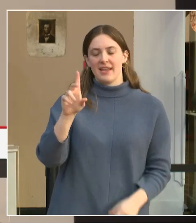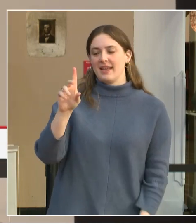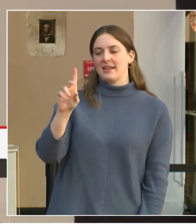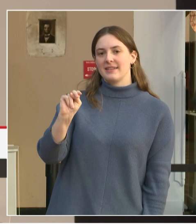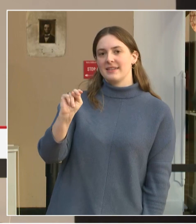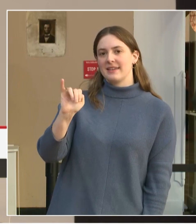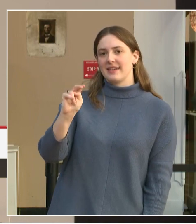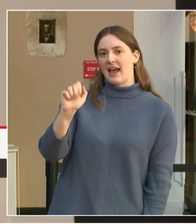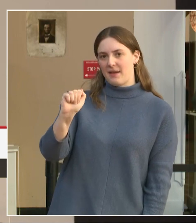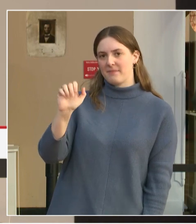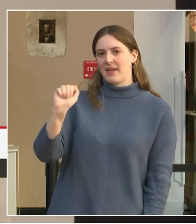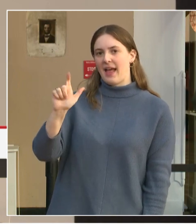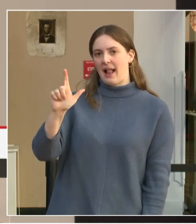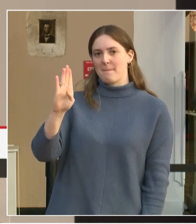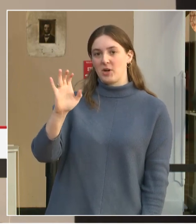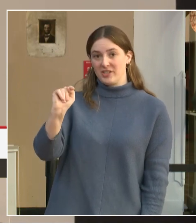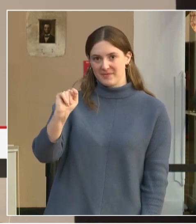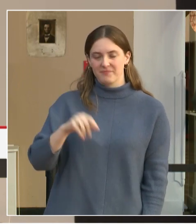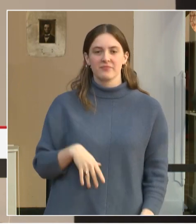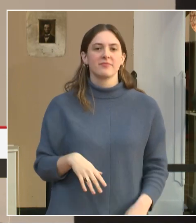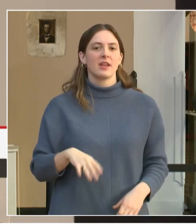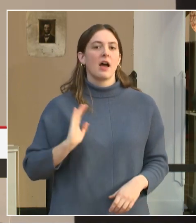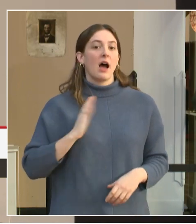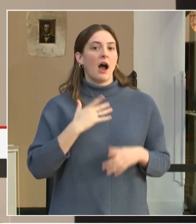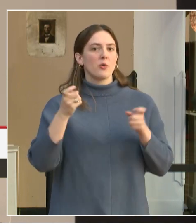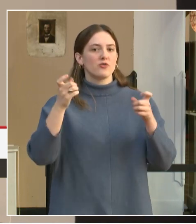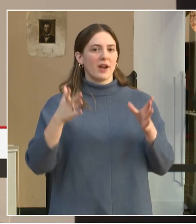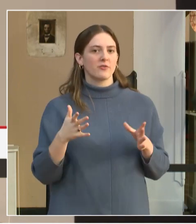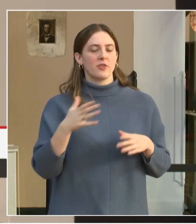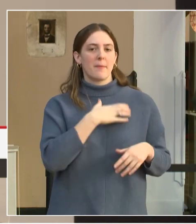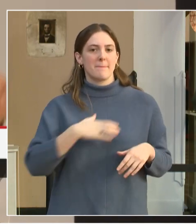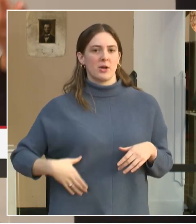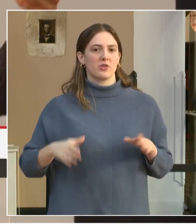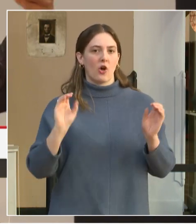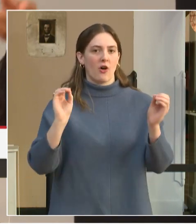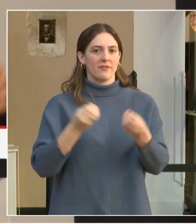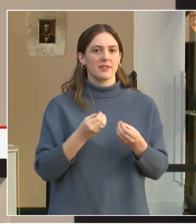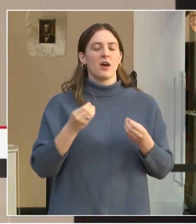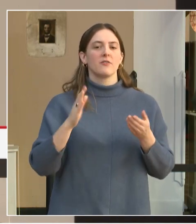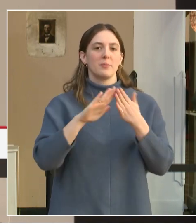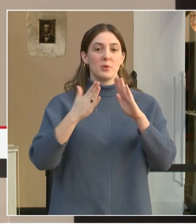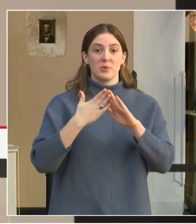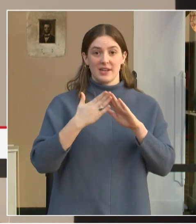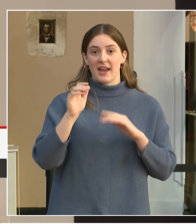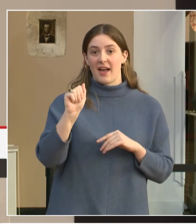Our Director of the Mayor's Office of Community Affairs, Jackie Reyes.